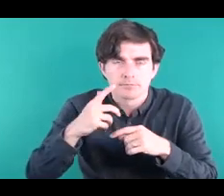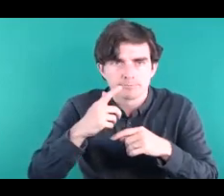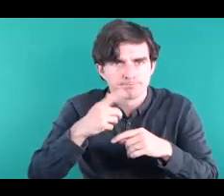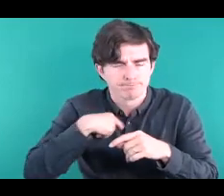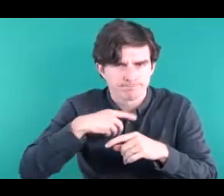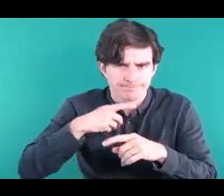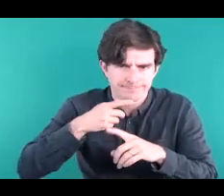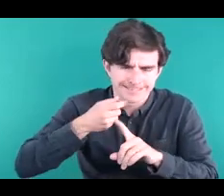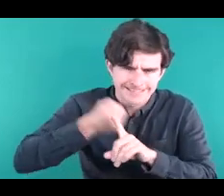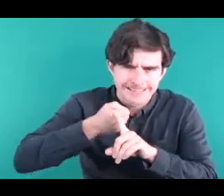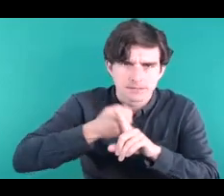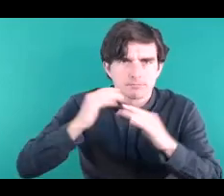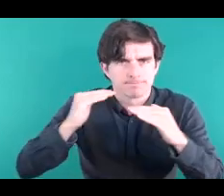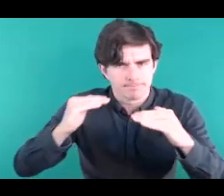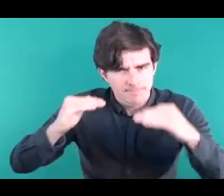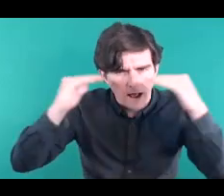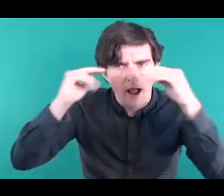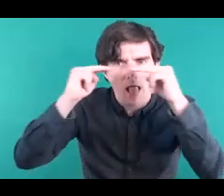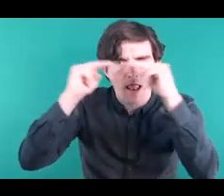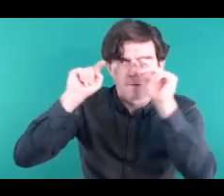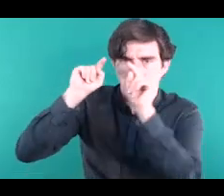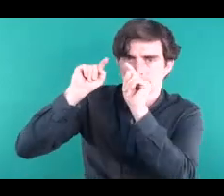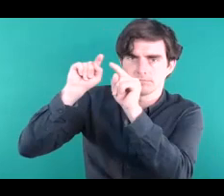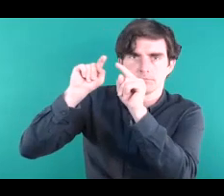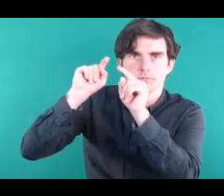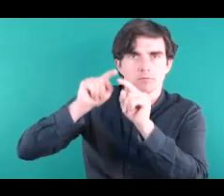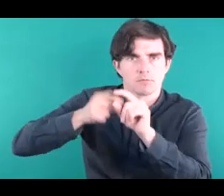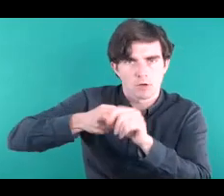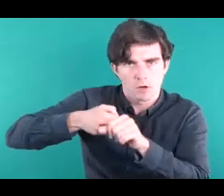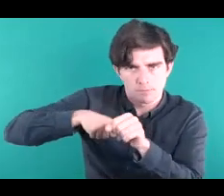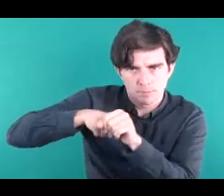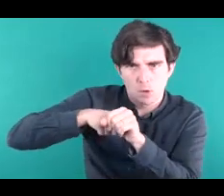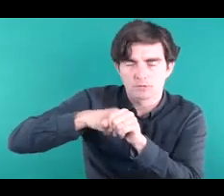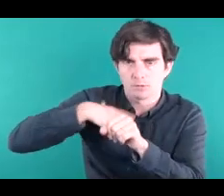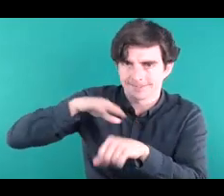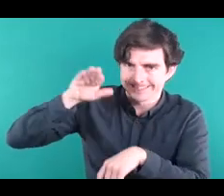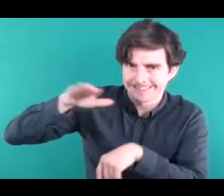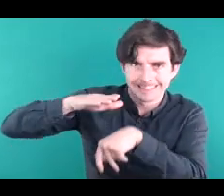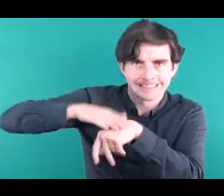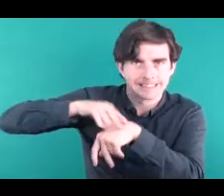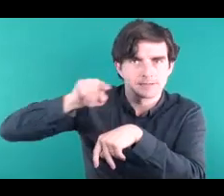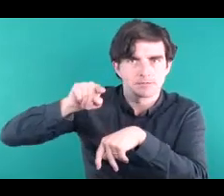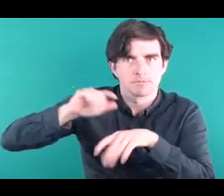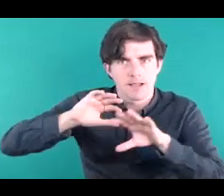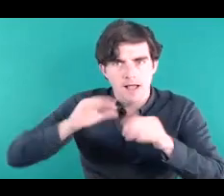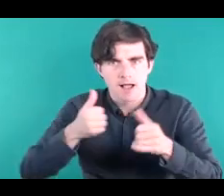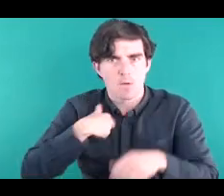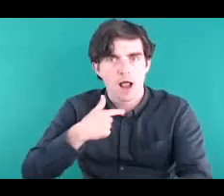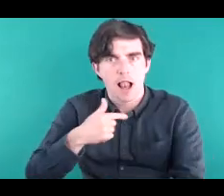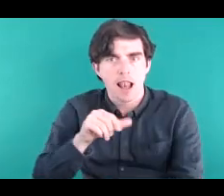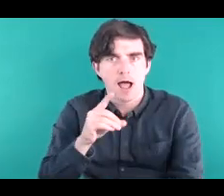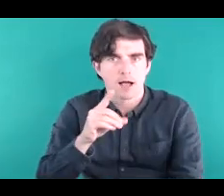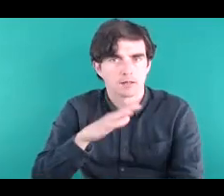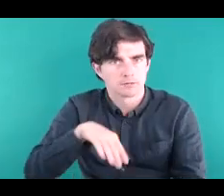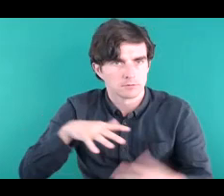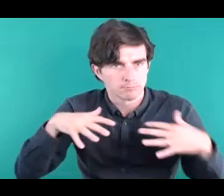Ola, if you want to have any concluding elements. No, thanks again for everyone to join us,